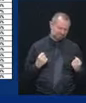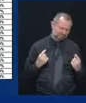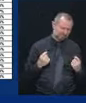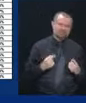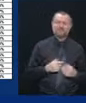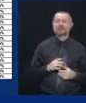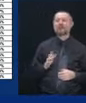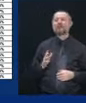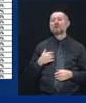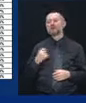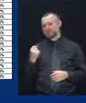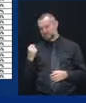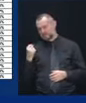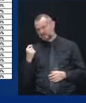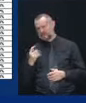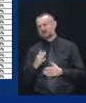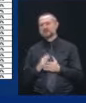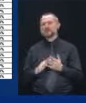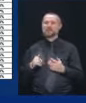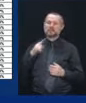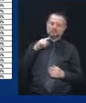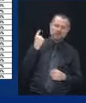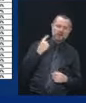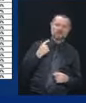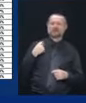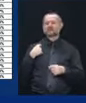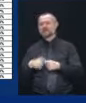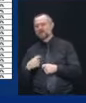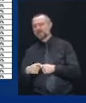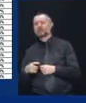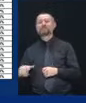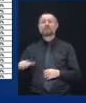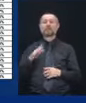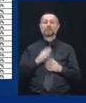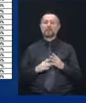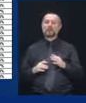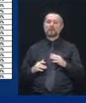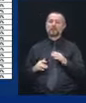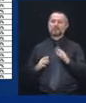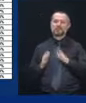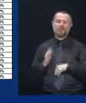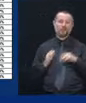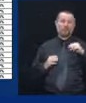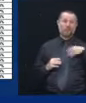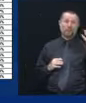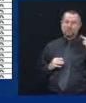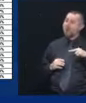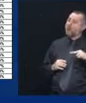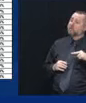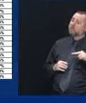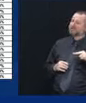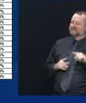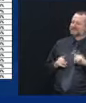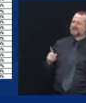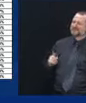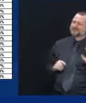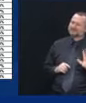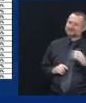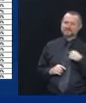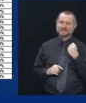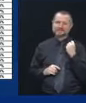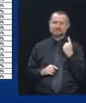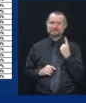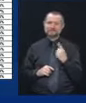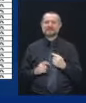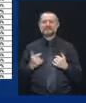racial differences in declination rates. I get that. But it still